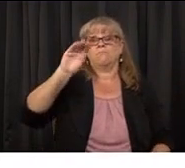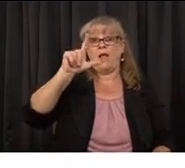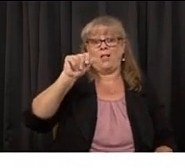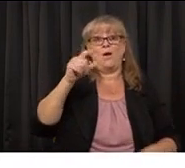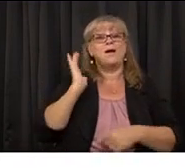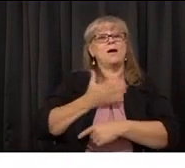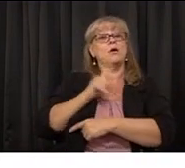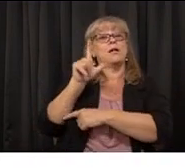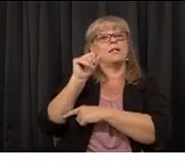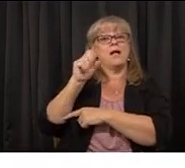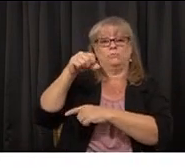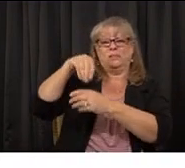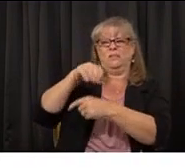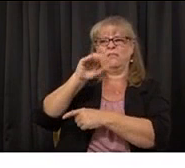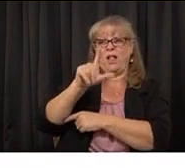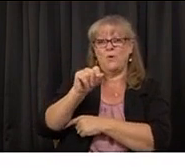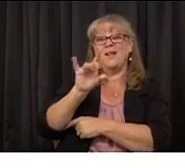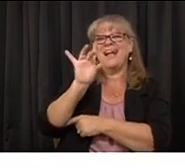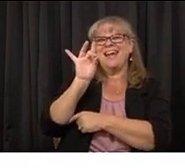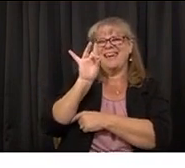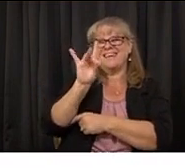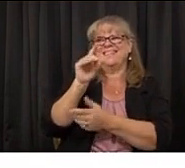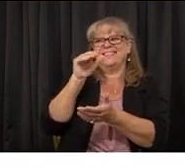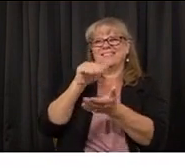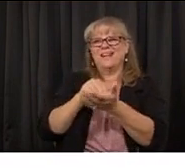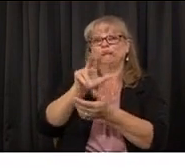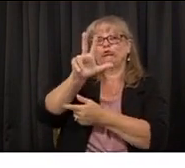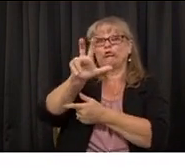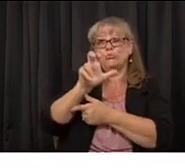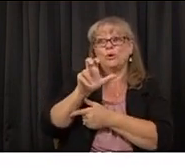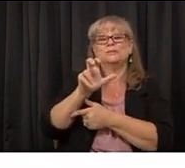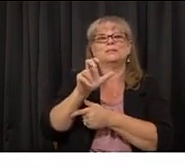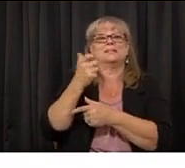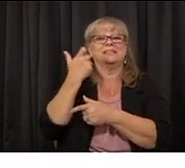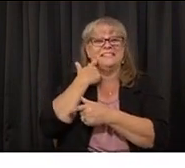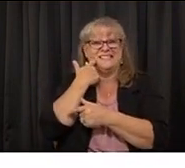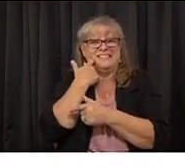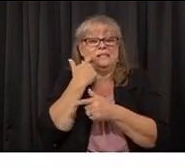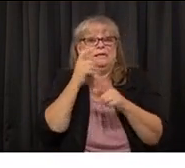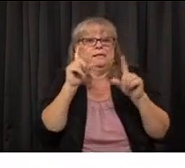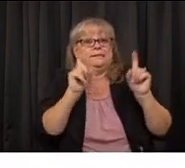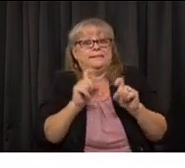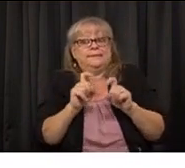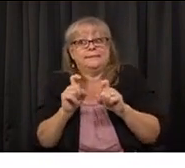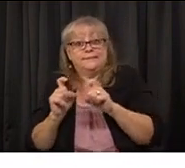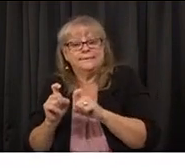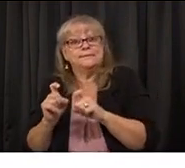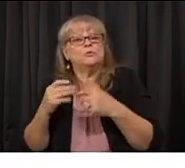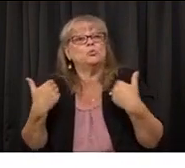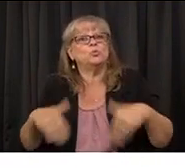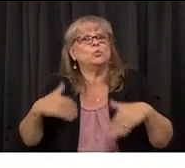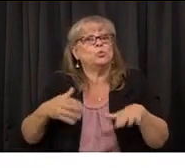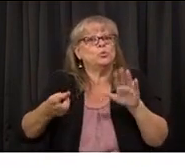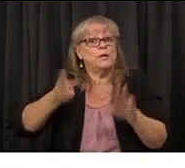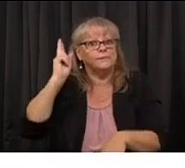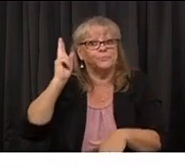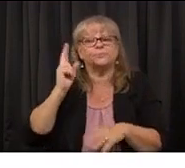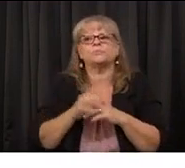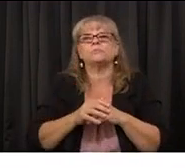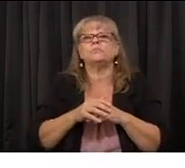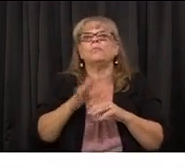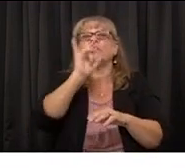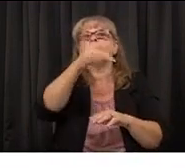tests a few days ago. And that day we also hit our overall daily high. 12,413 tests that day